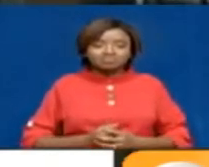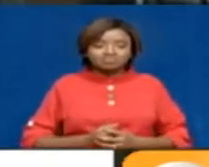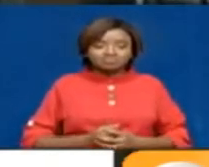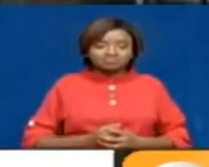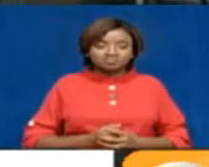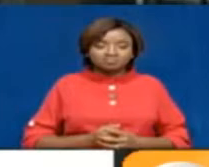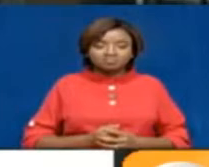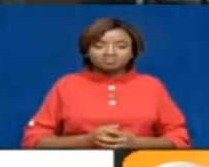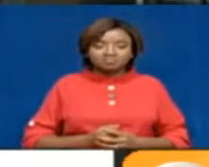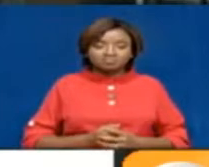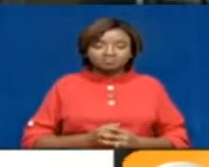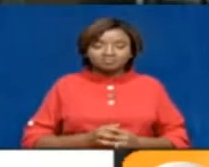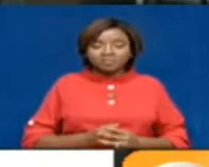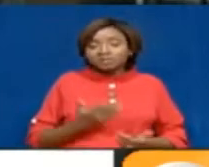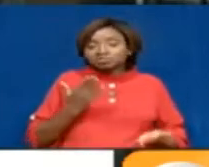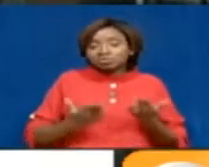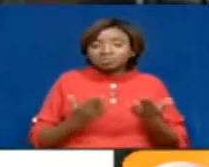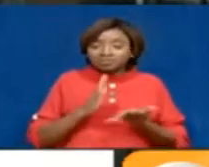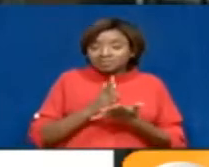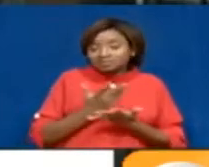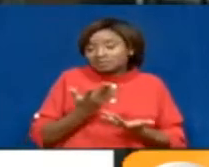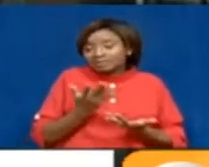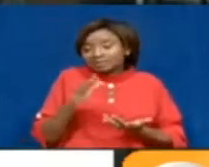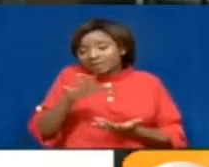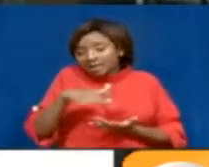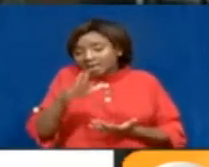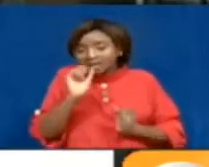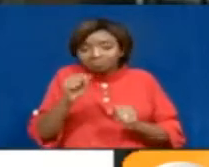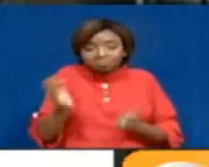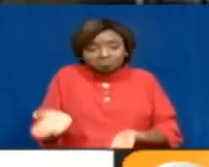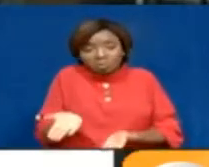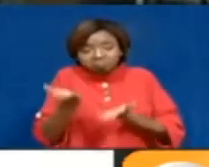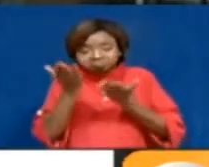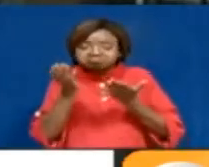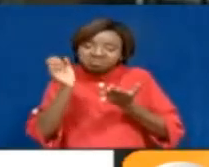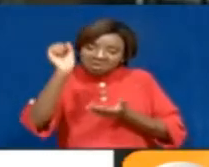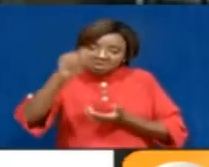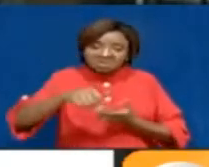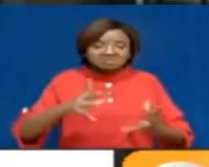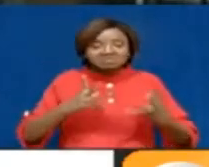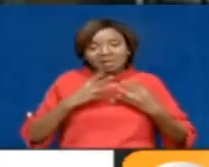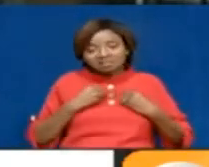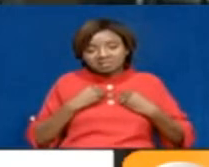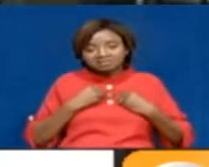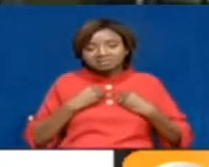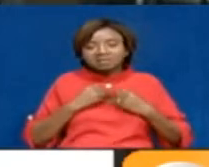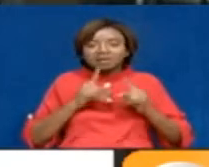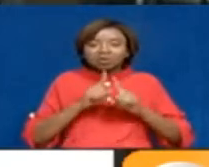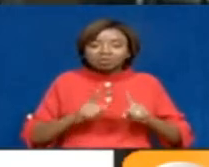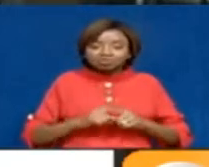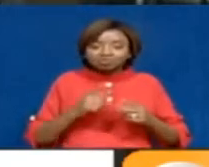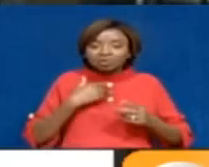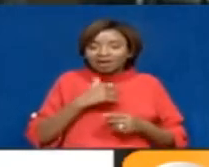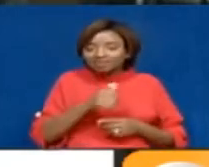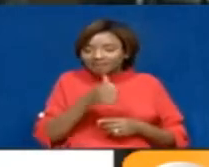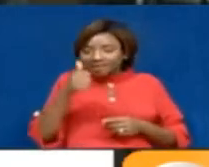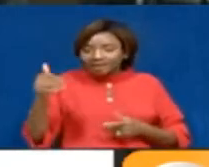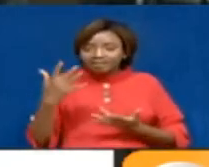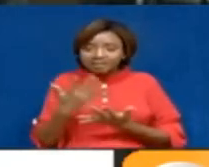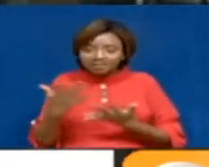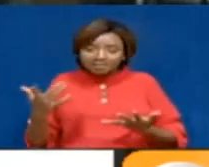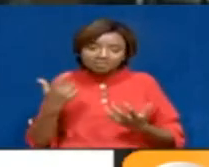so there may be things that we could have done better. Yes, I accept. Yeah. There are things we could have accommodated more.